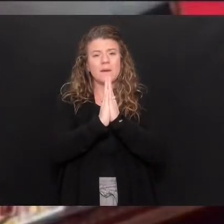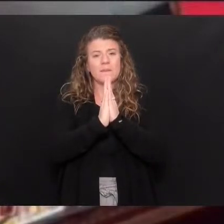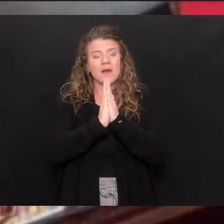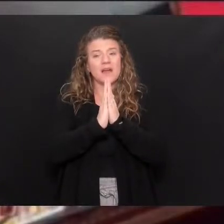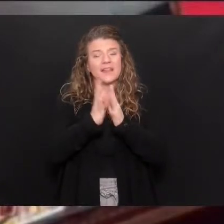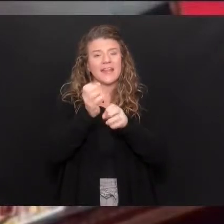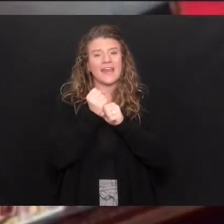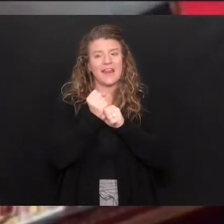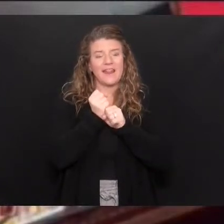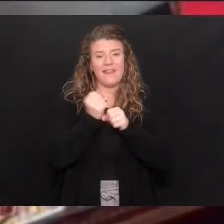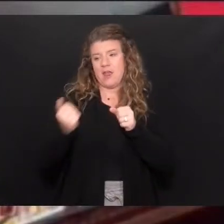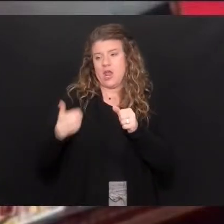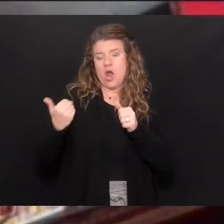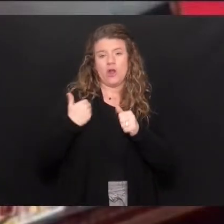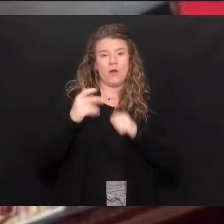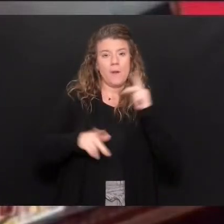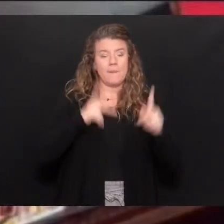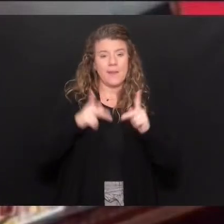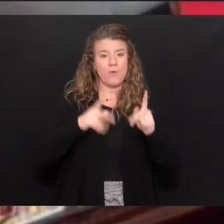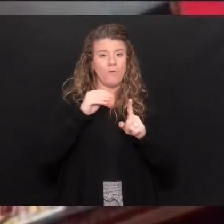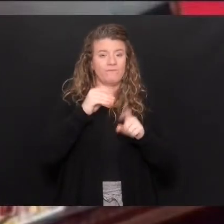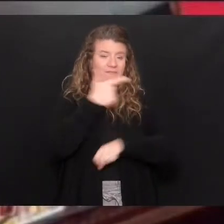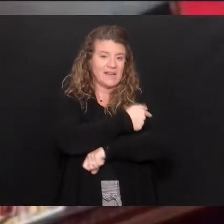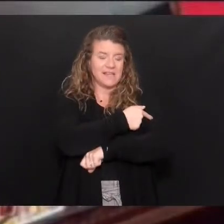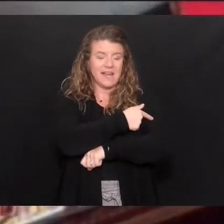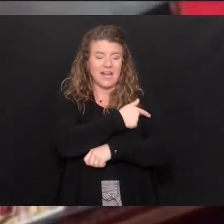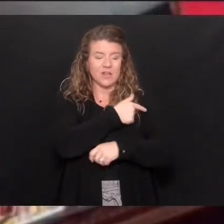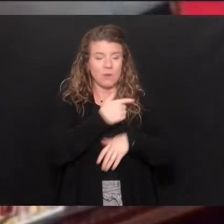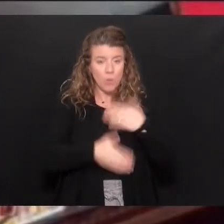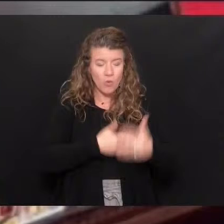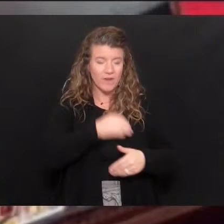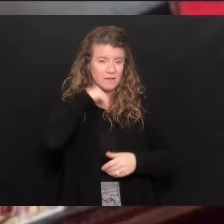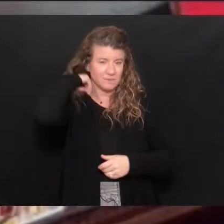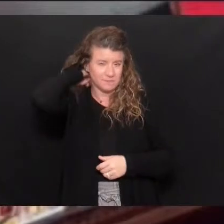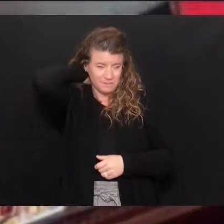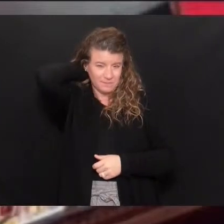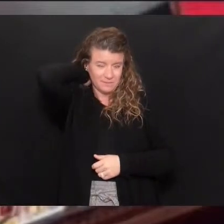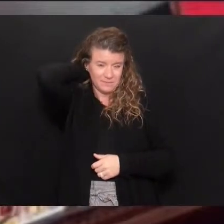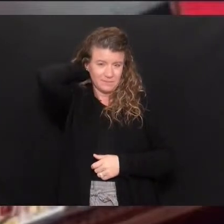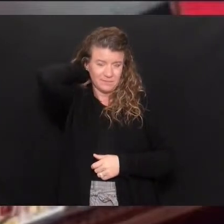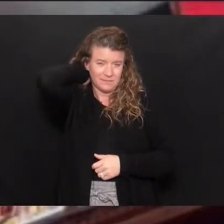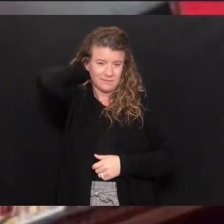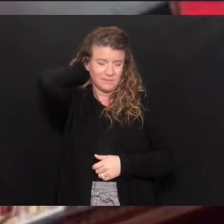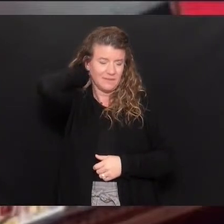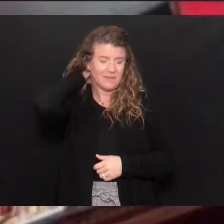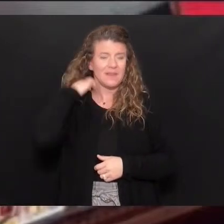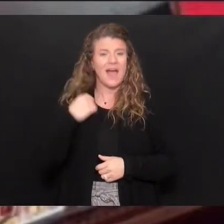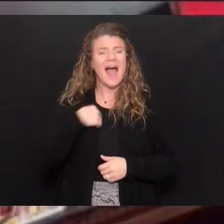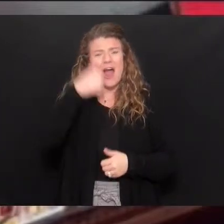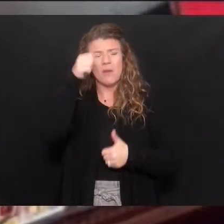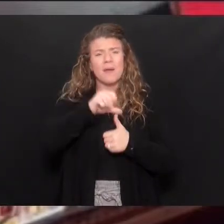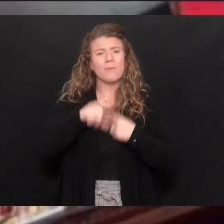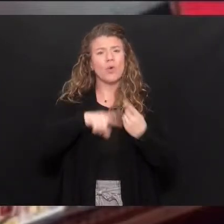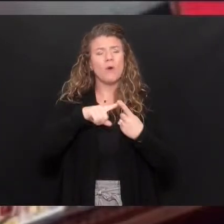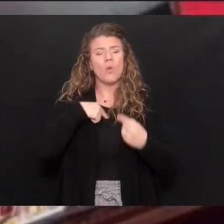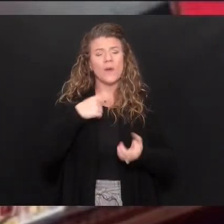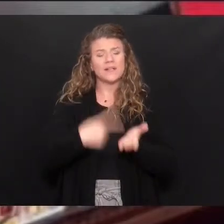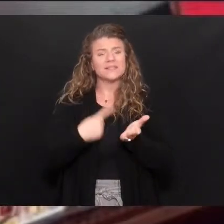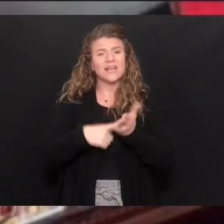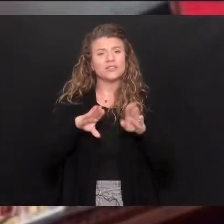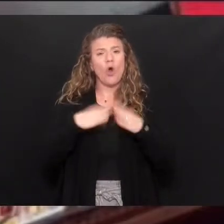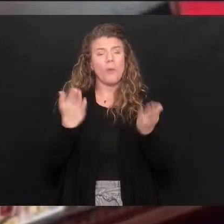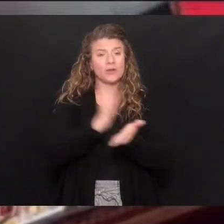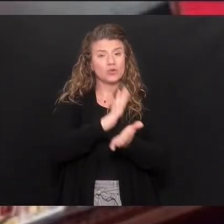the younger kids vaccinated as we move along. I kind of remember when we talked about reopening the schools that we said